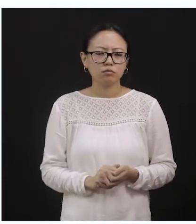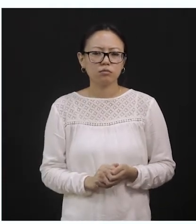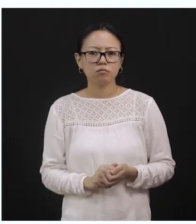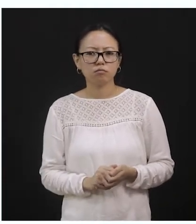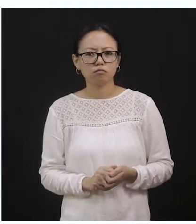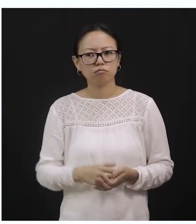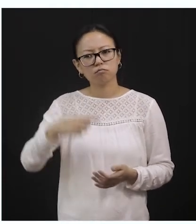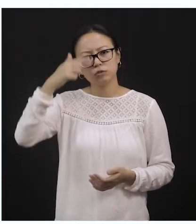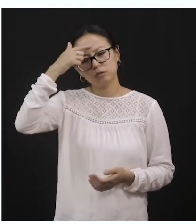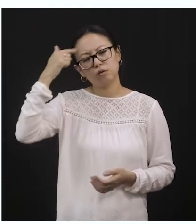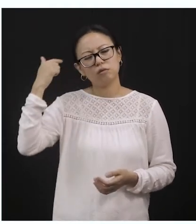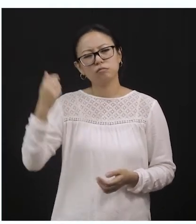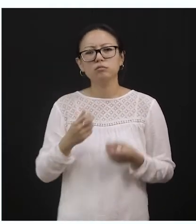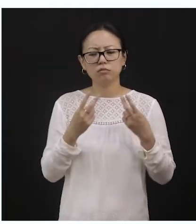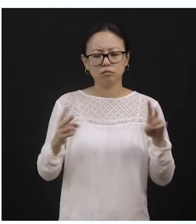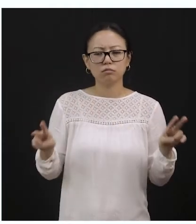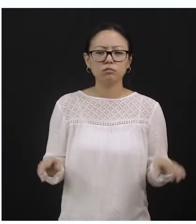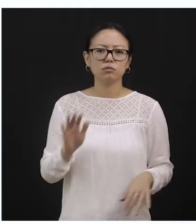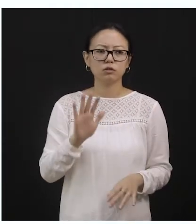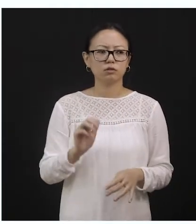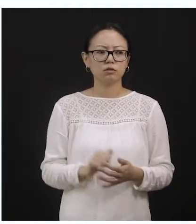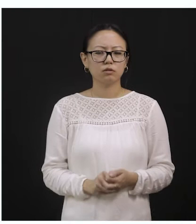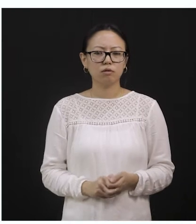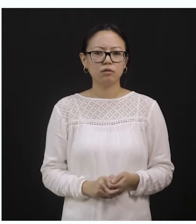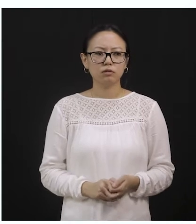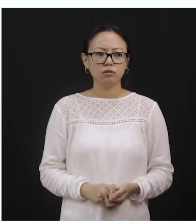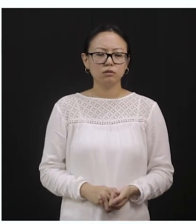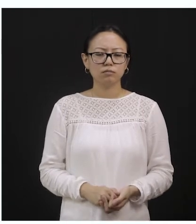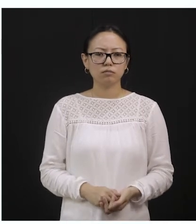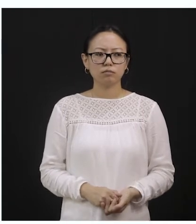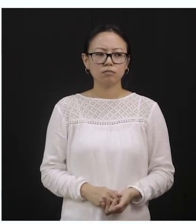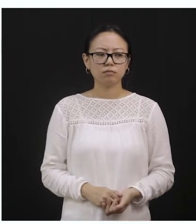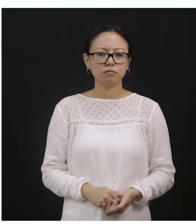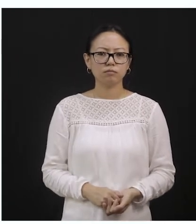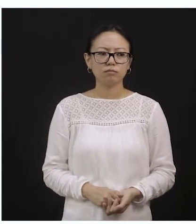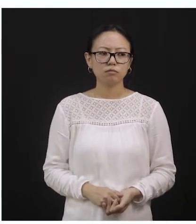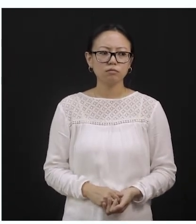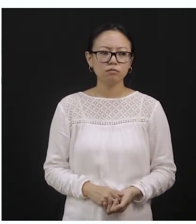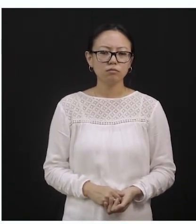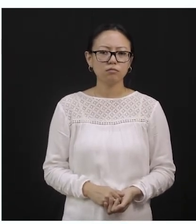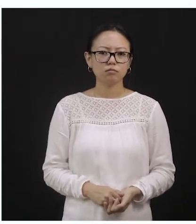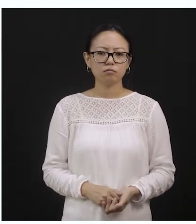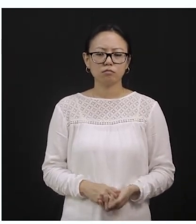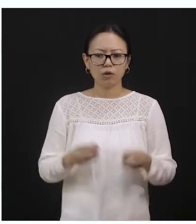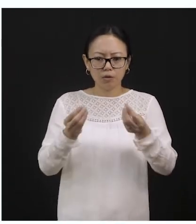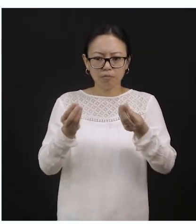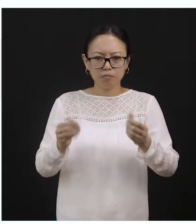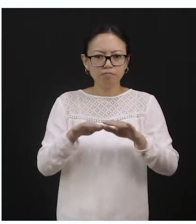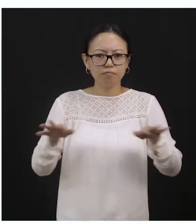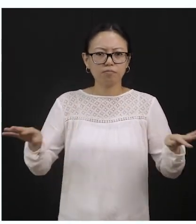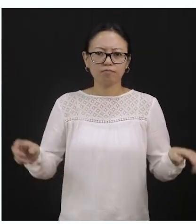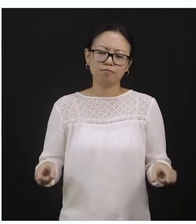the wasps are yellow, some wasps are red, and some wasps are of that of the mud color,